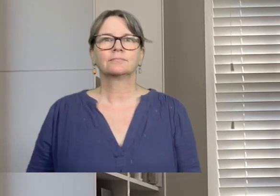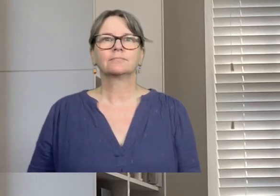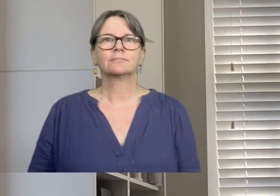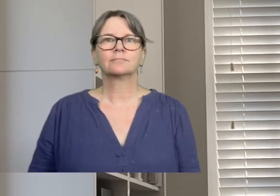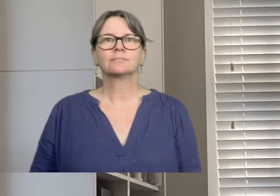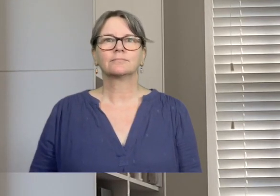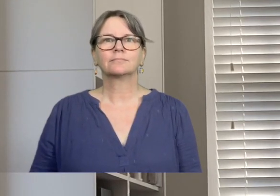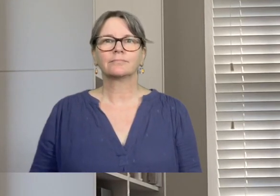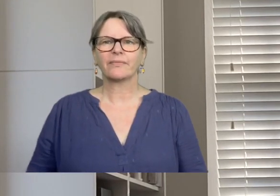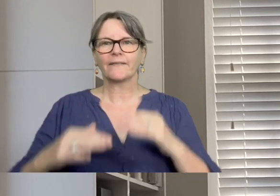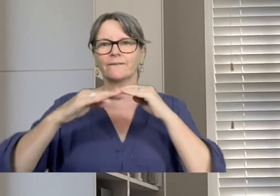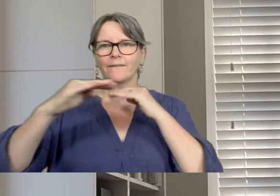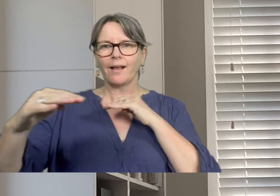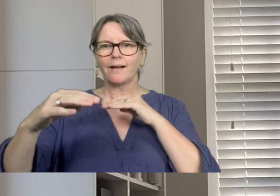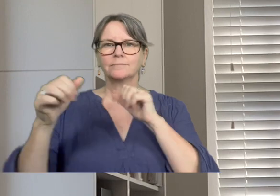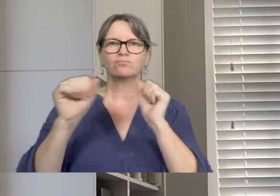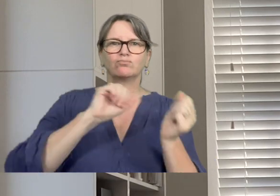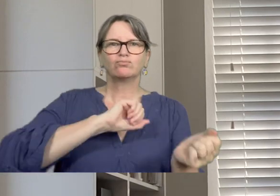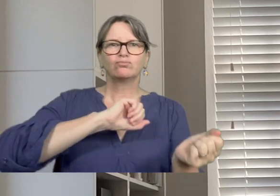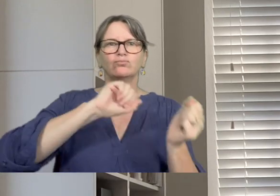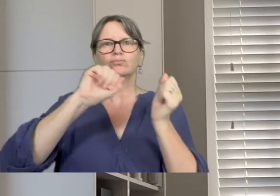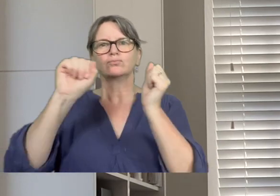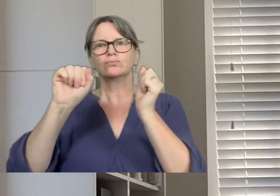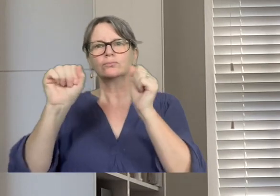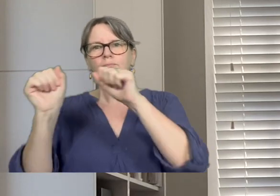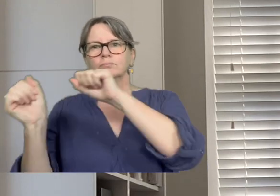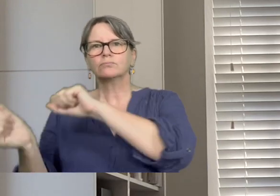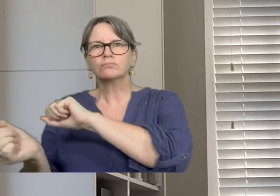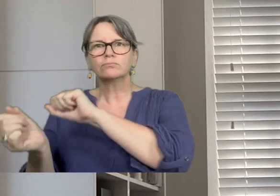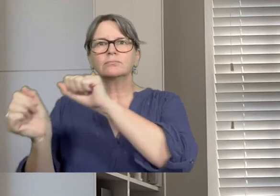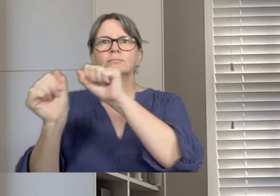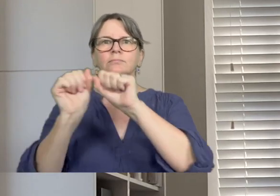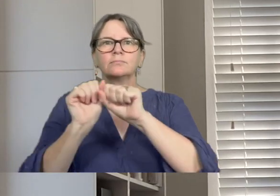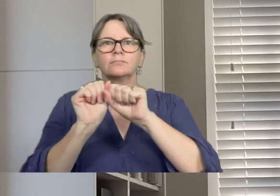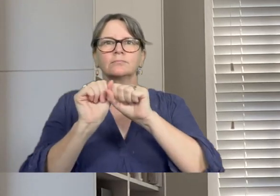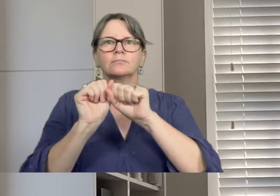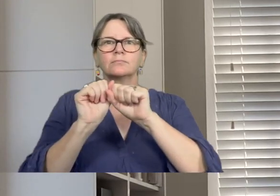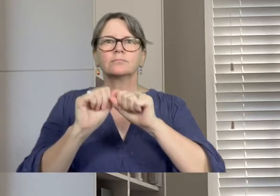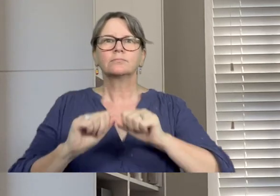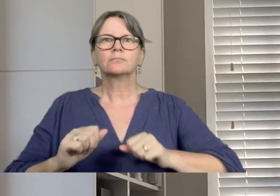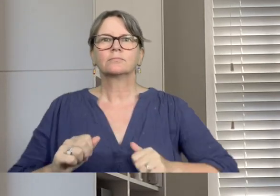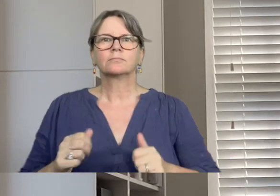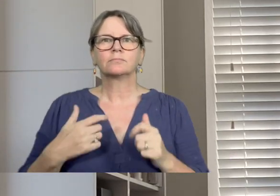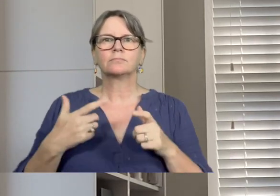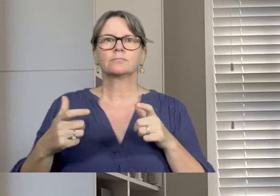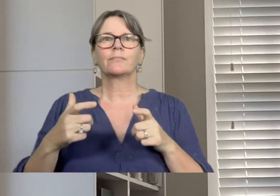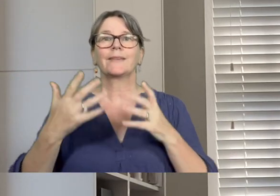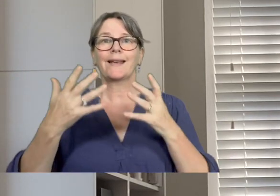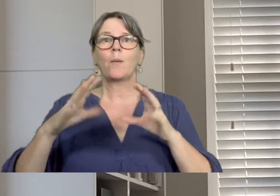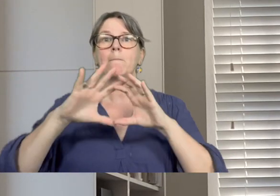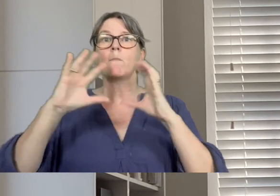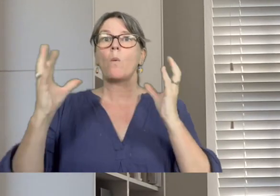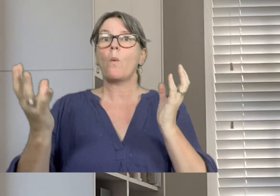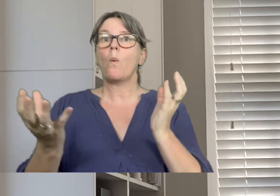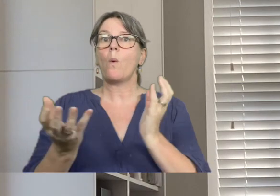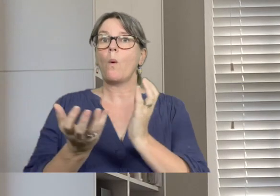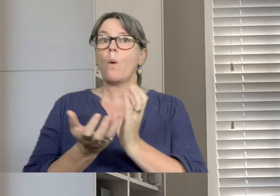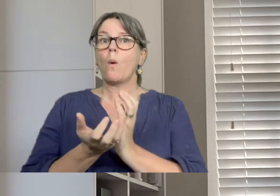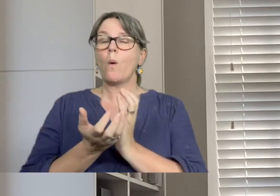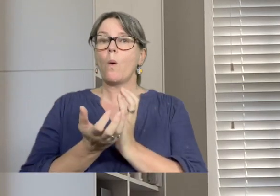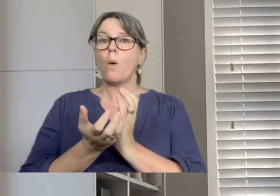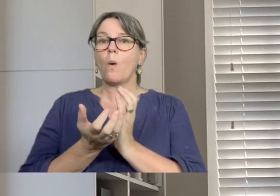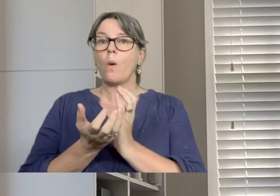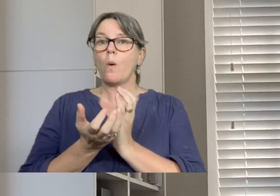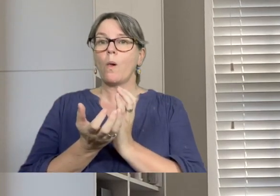a particular favourite of mine. We can do it flat on the mat, so I'll show it flat on the mat while I'm talking you through it, and then we can do it